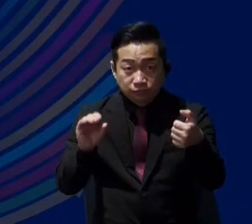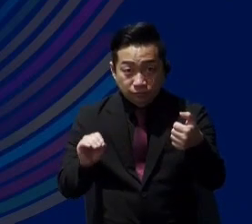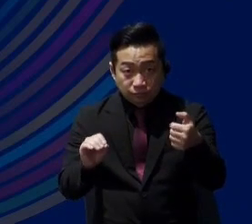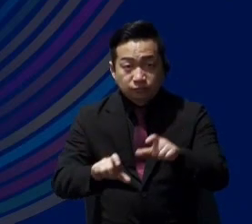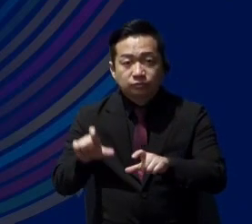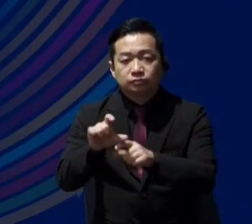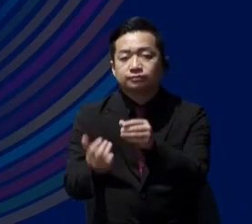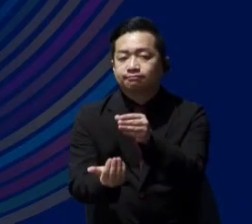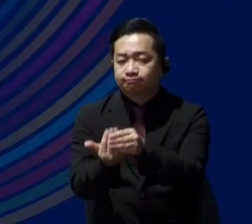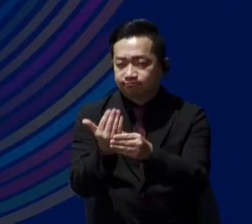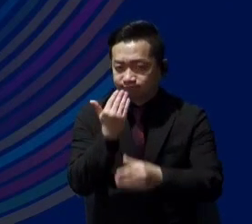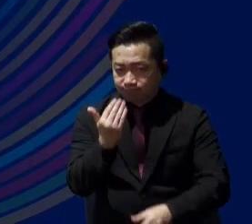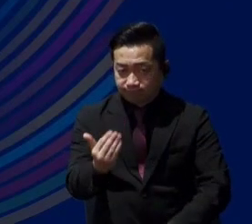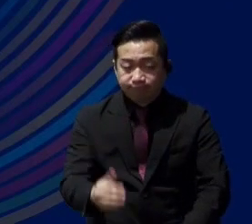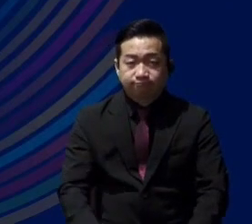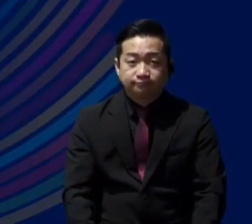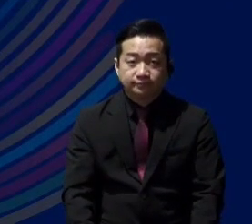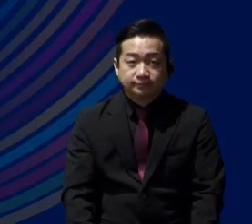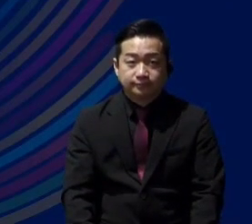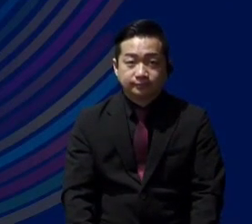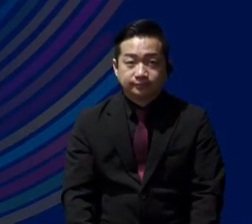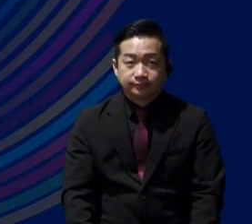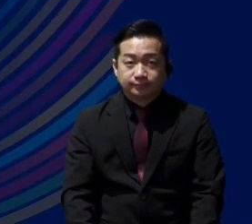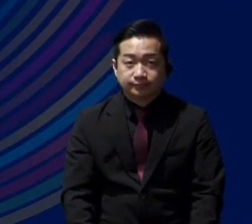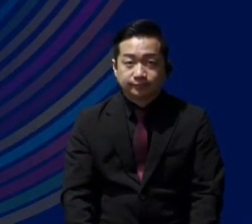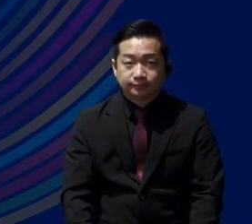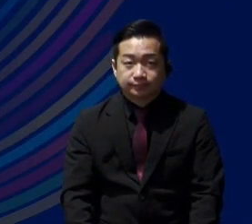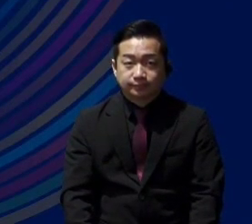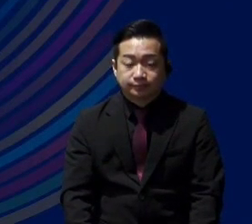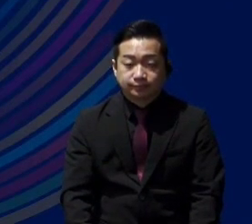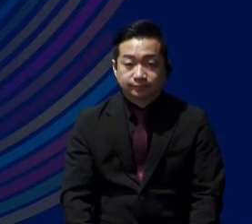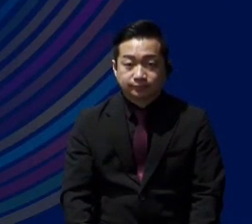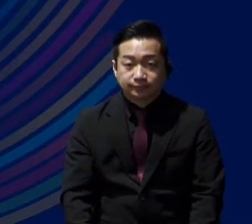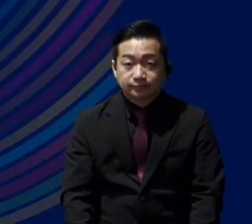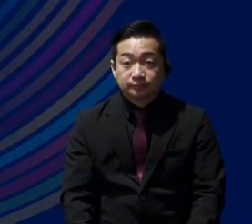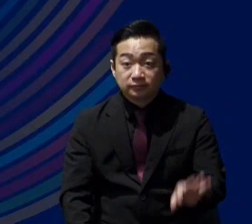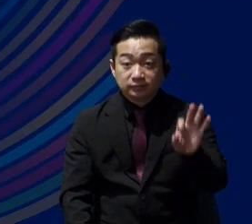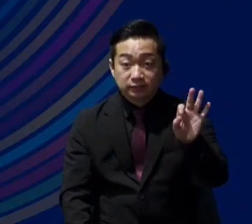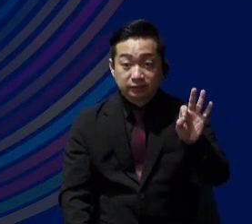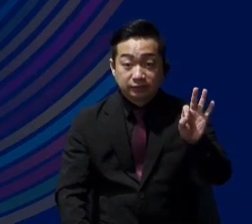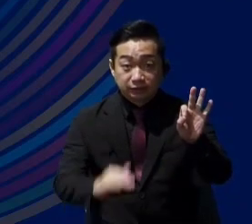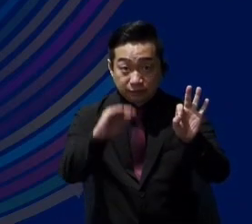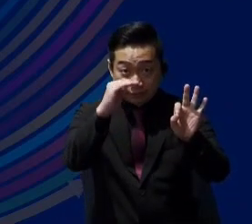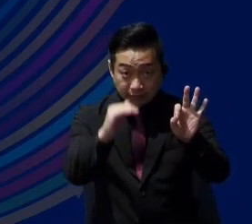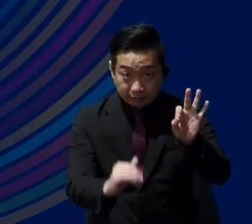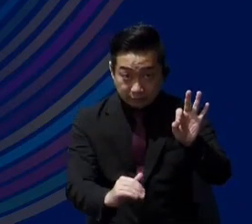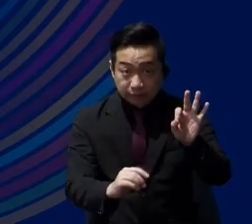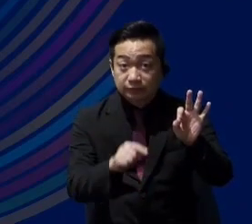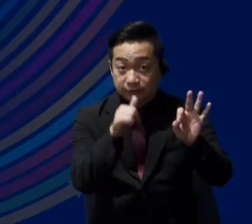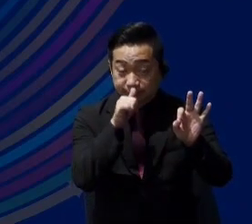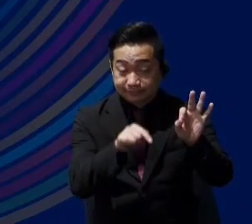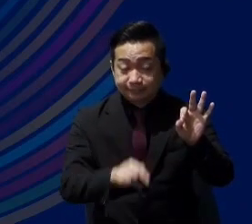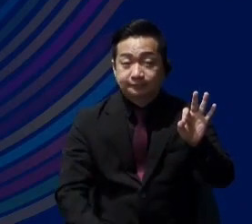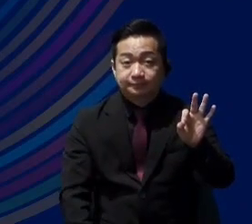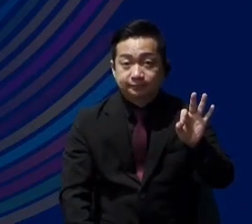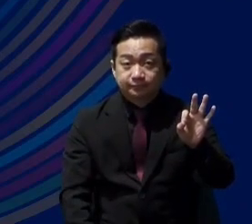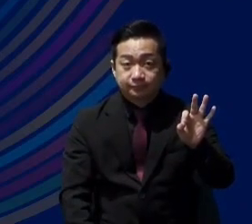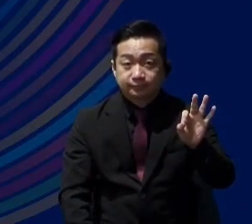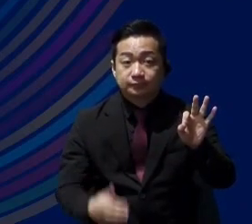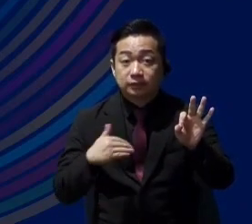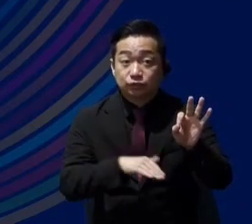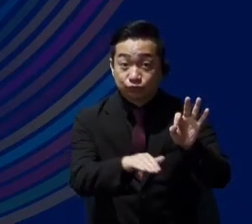These are what we call the 10 must-haves. What do we have to do to make sure that we try to put in some kind